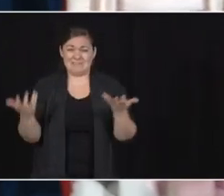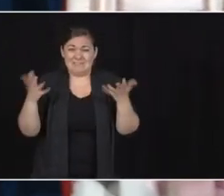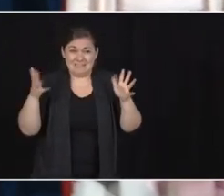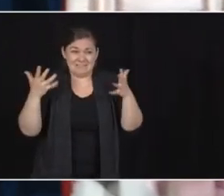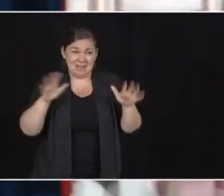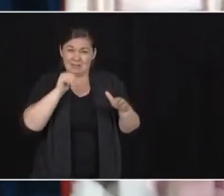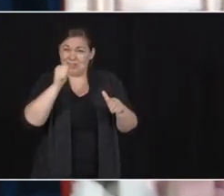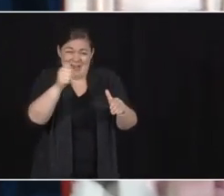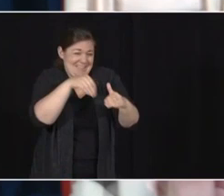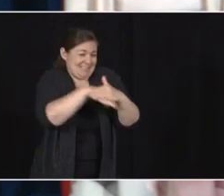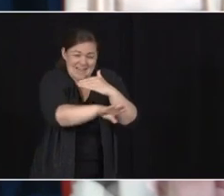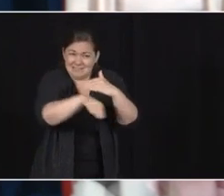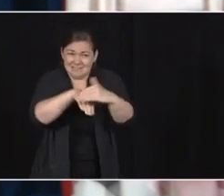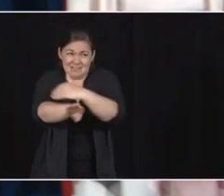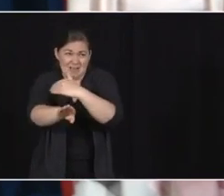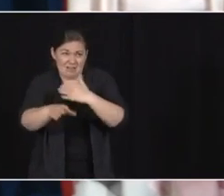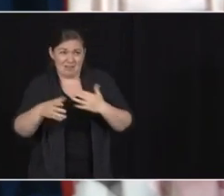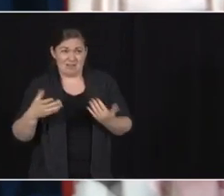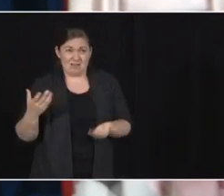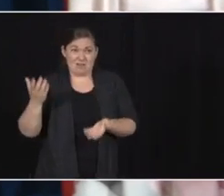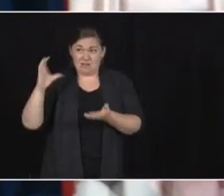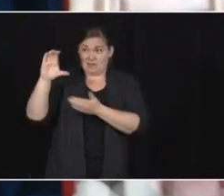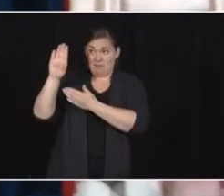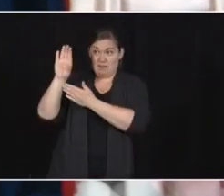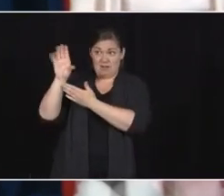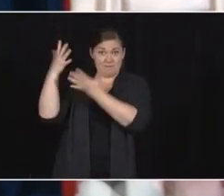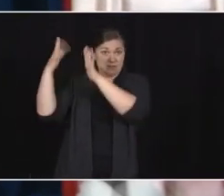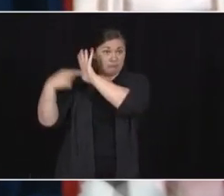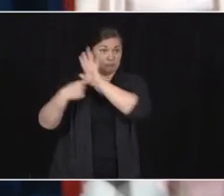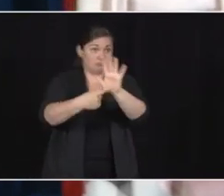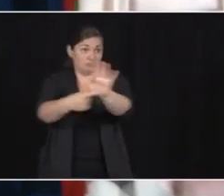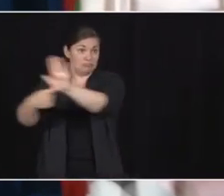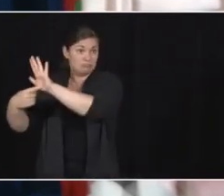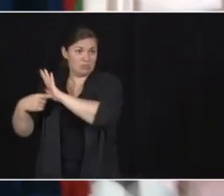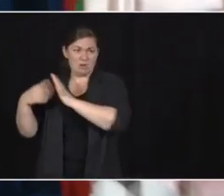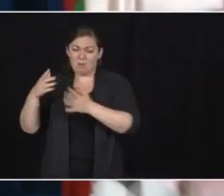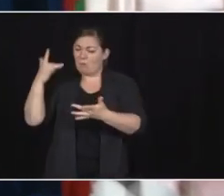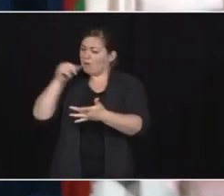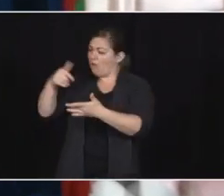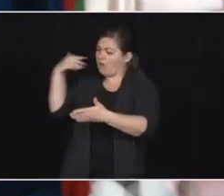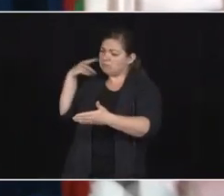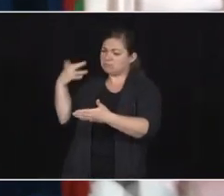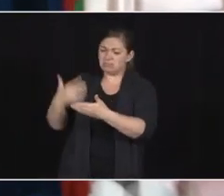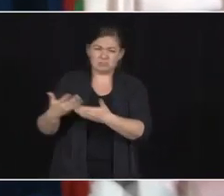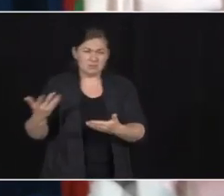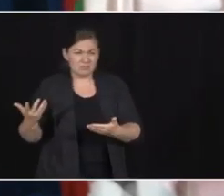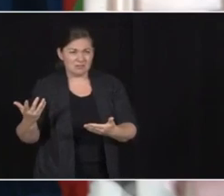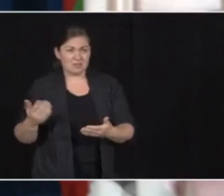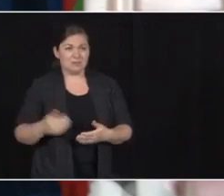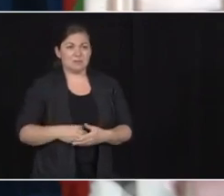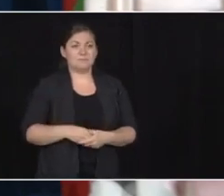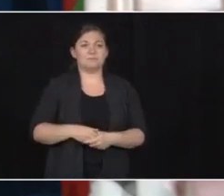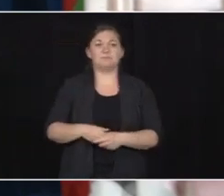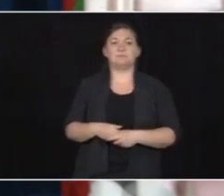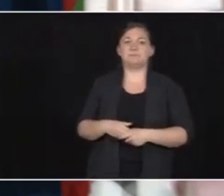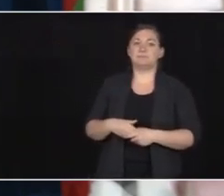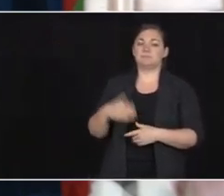you explain why it is that these things weren't happening until now? Yeah, Mike, I'll pass that over to the Minister of Long-Term Care.